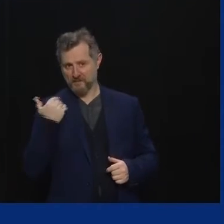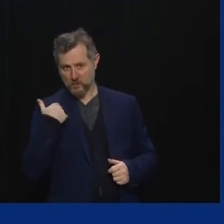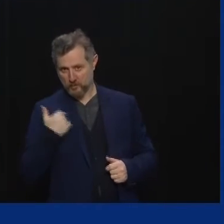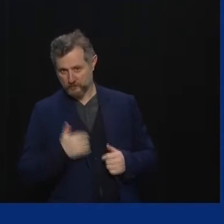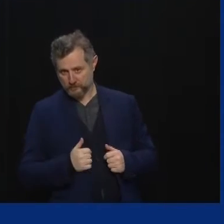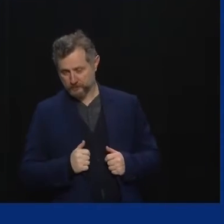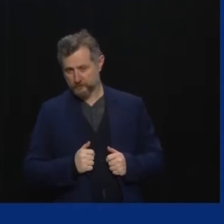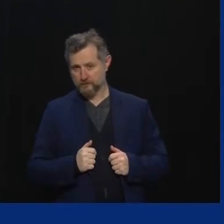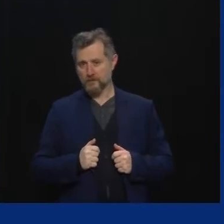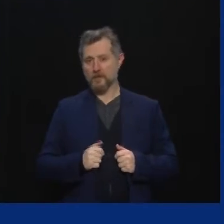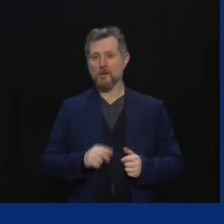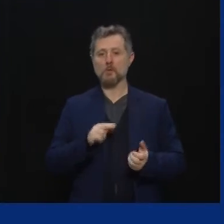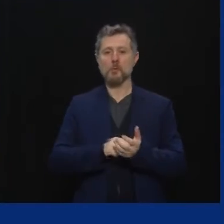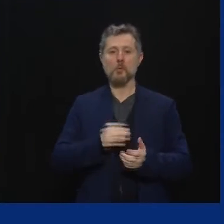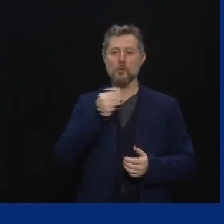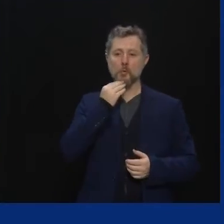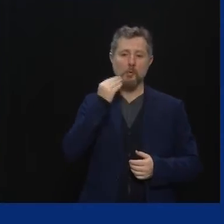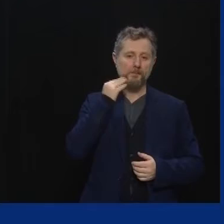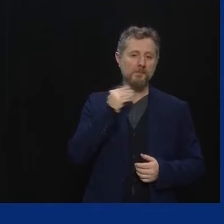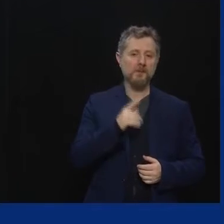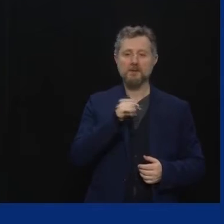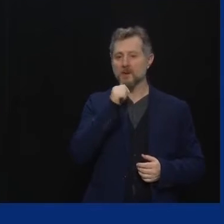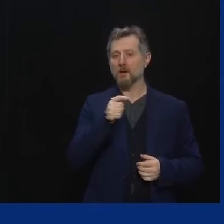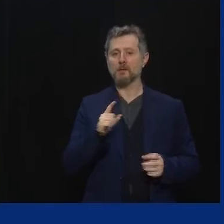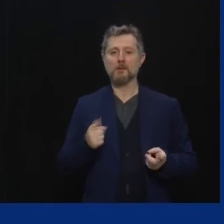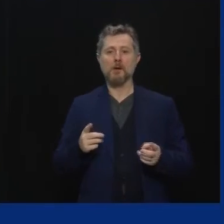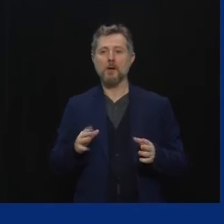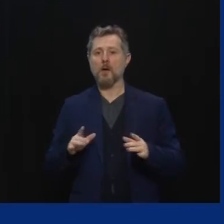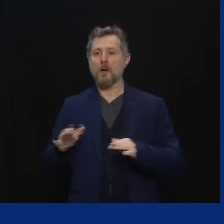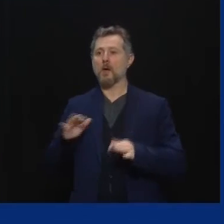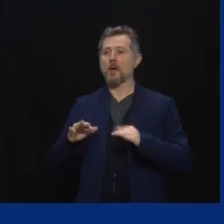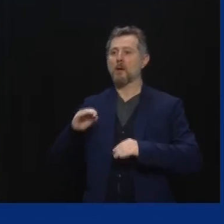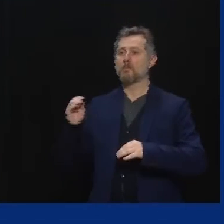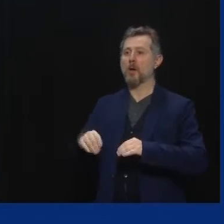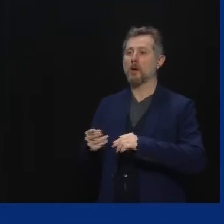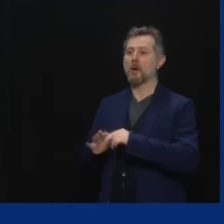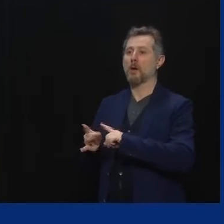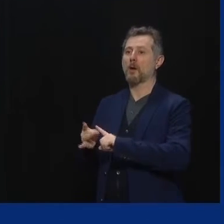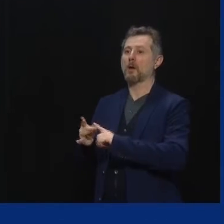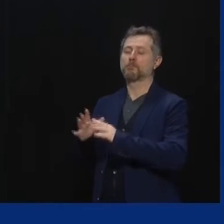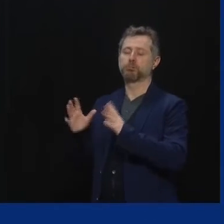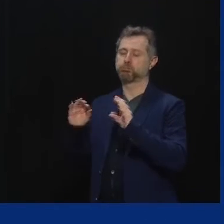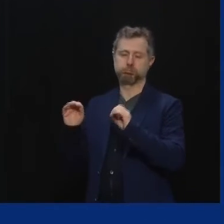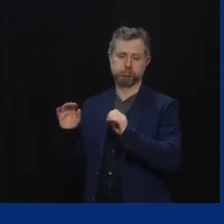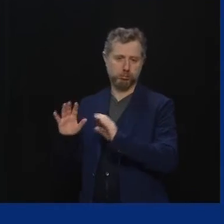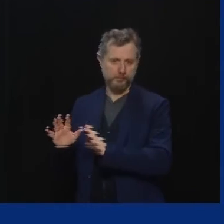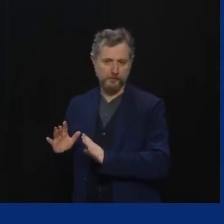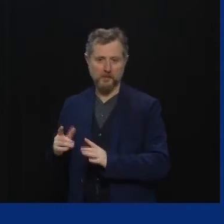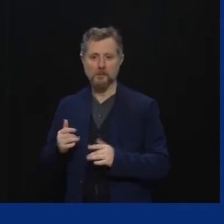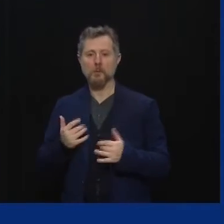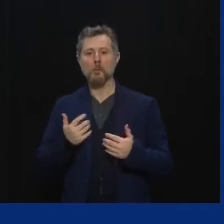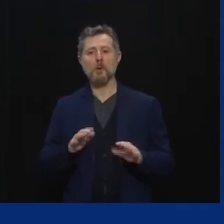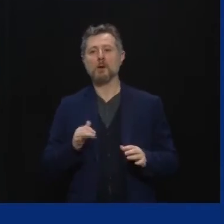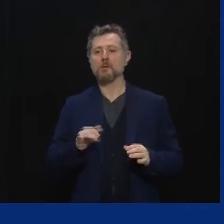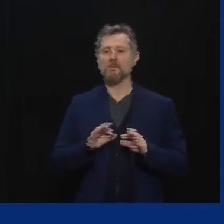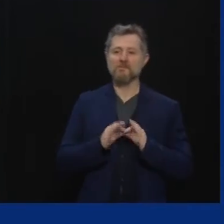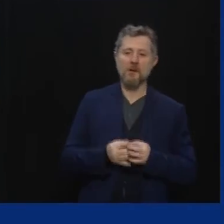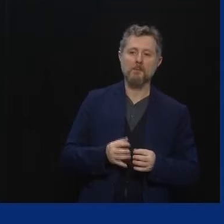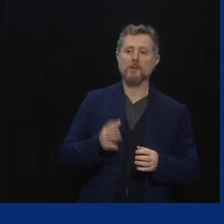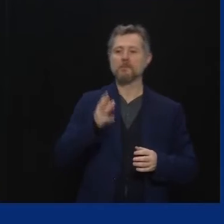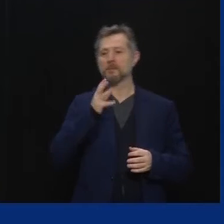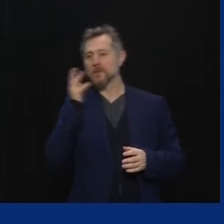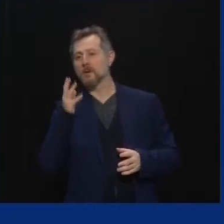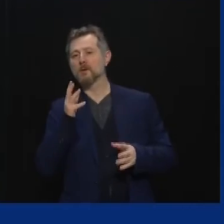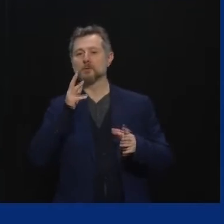homes, and we want to be understanding of the needs of families, especially with very older grandparents and parents, and how devastating it was for